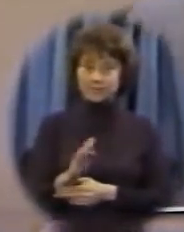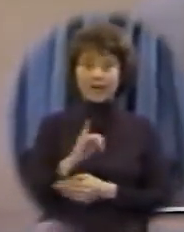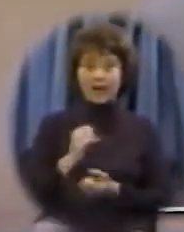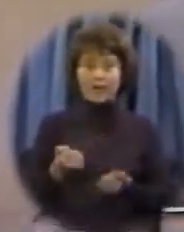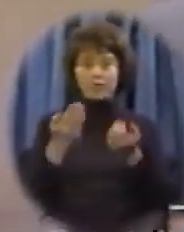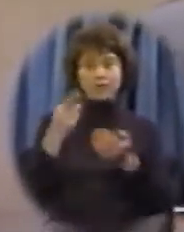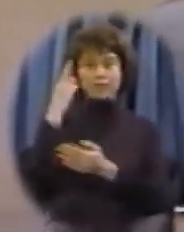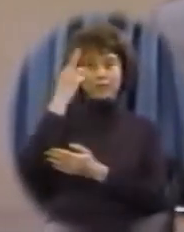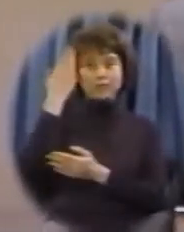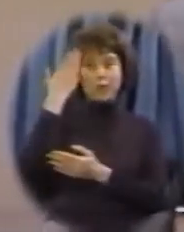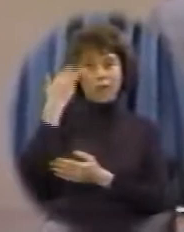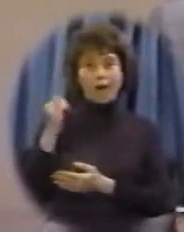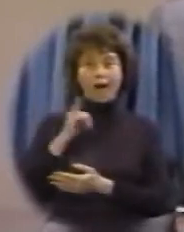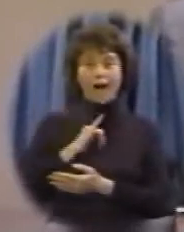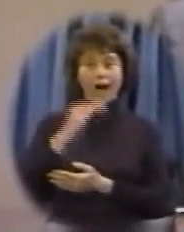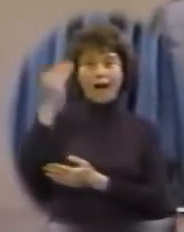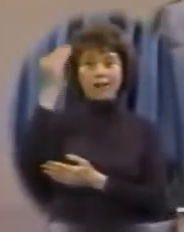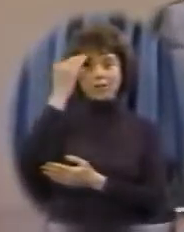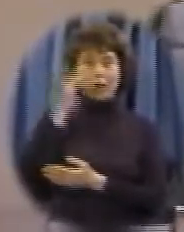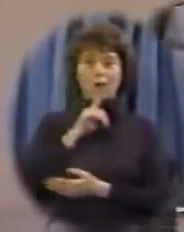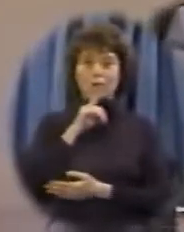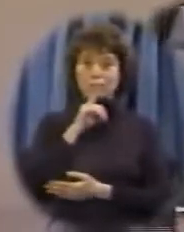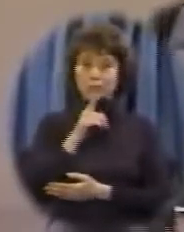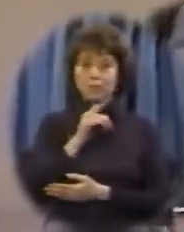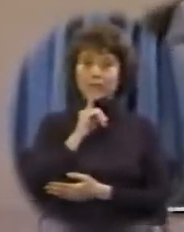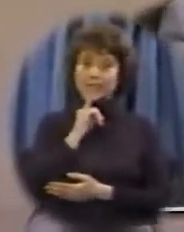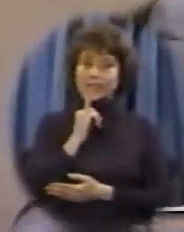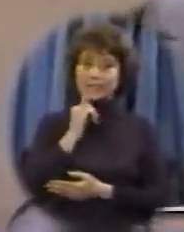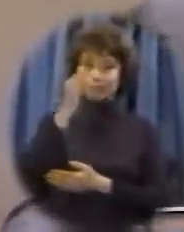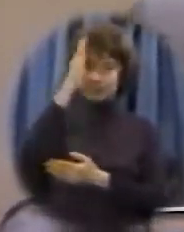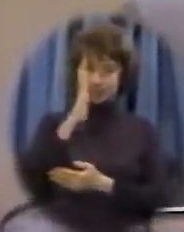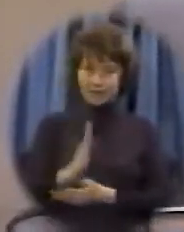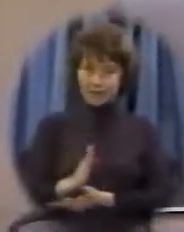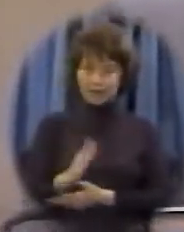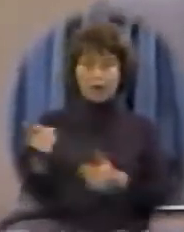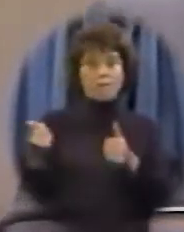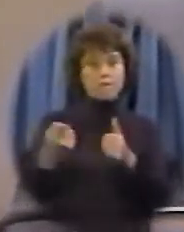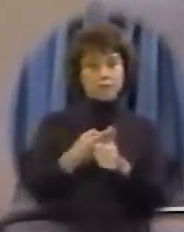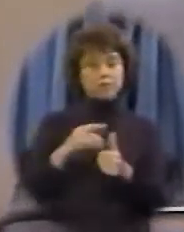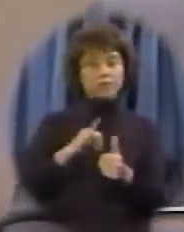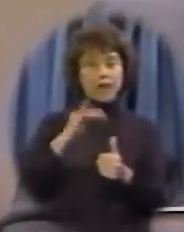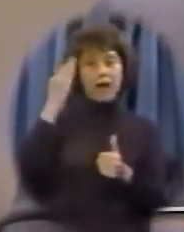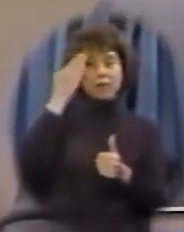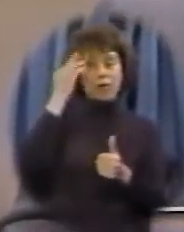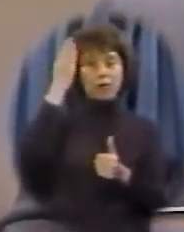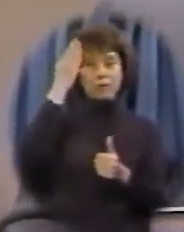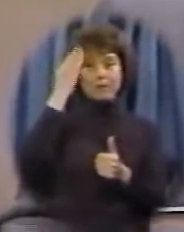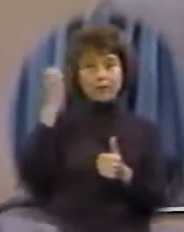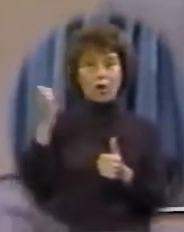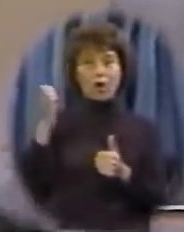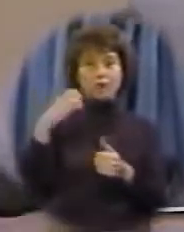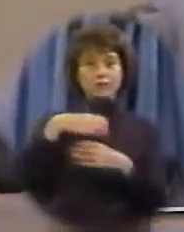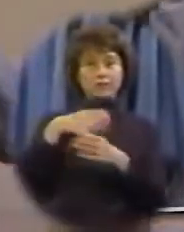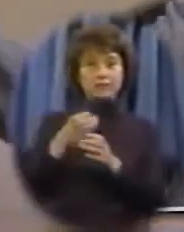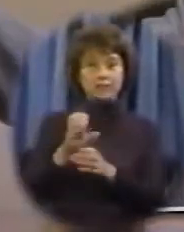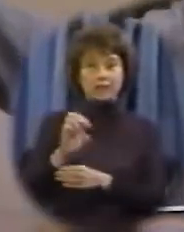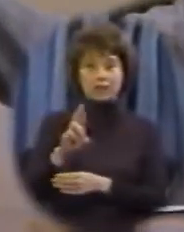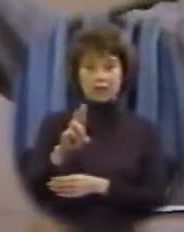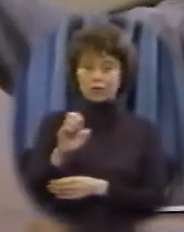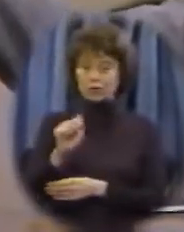give you some reasons why I know there is a God. First of all, I know it from the argument of creation. Look at